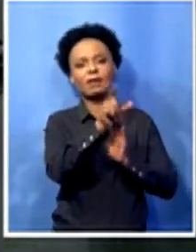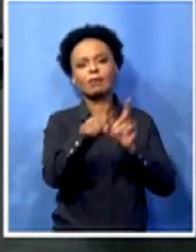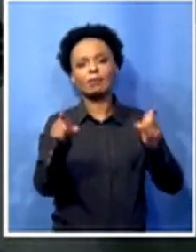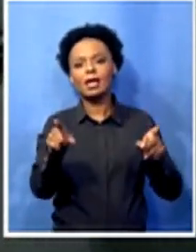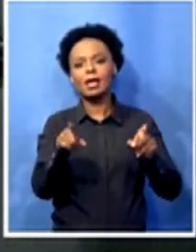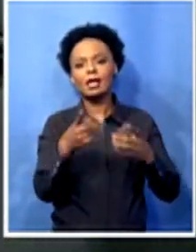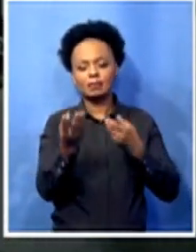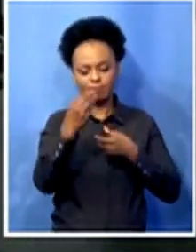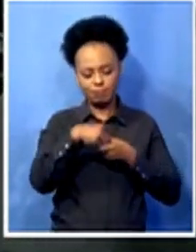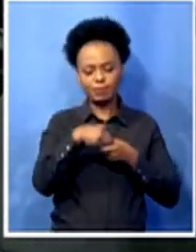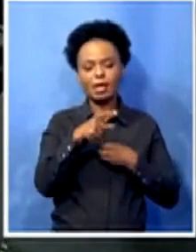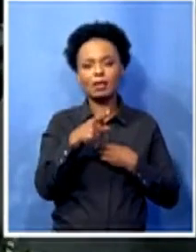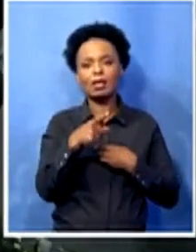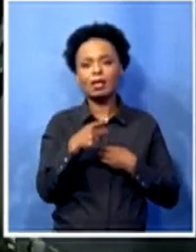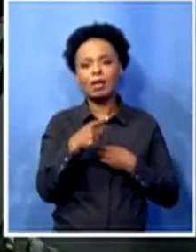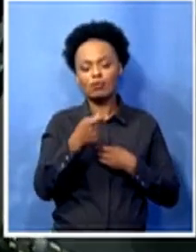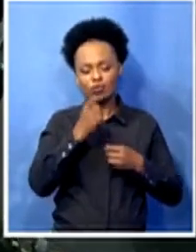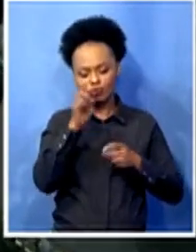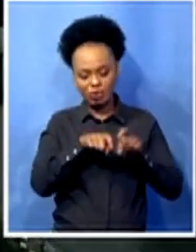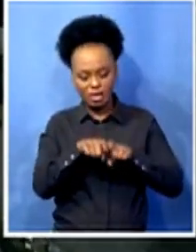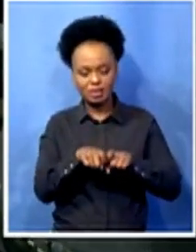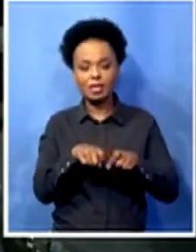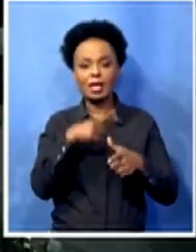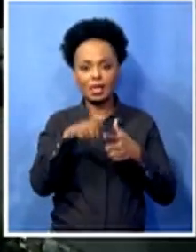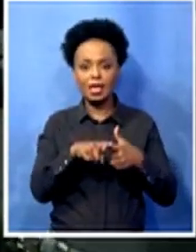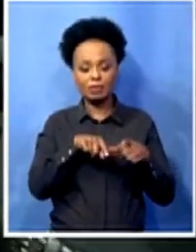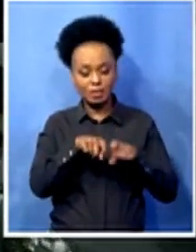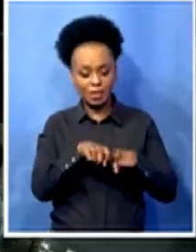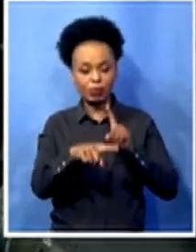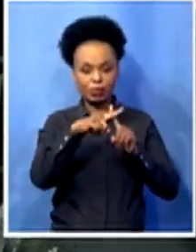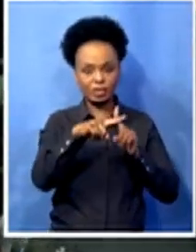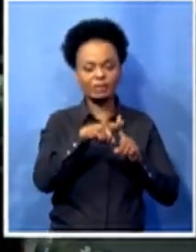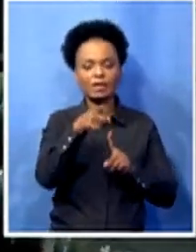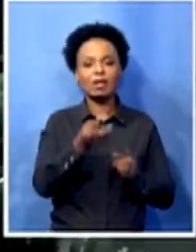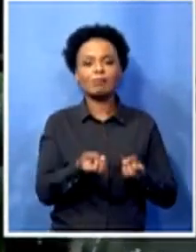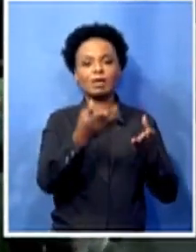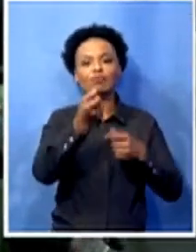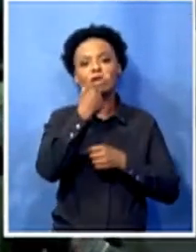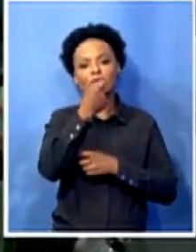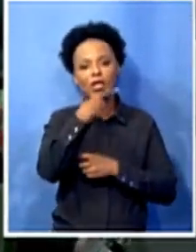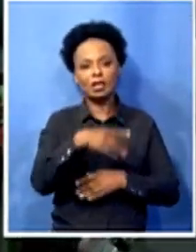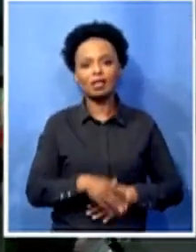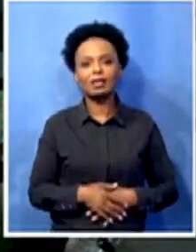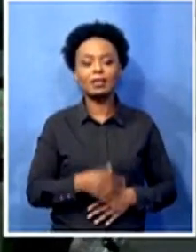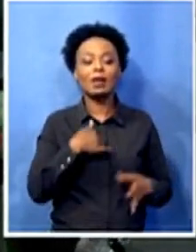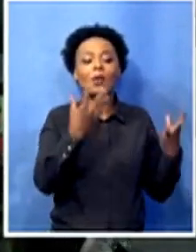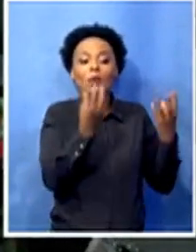Ngibonge kakhulu. Ngizawuhamba nani manje angisanishini. Ngimtholile namhla